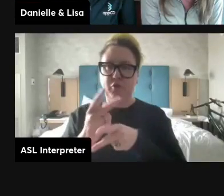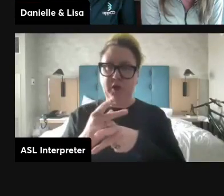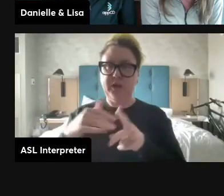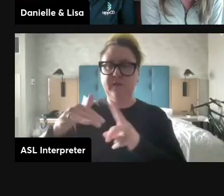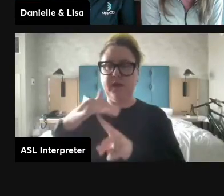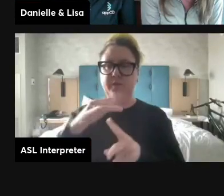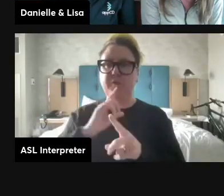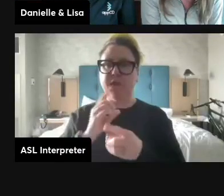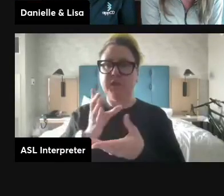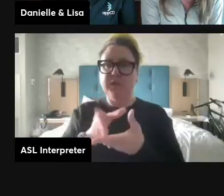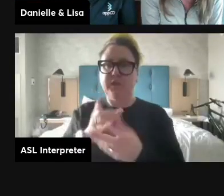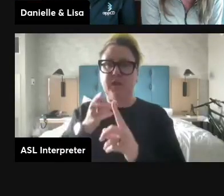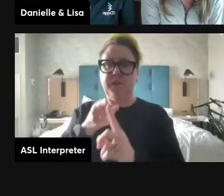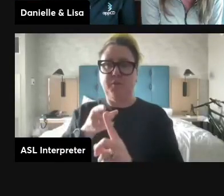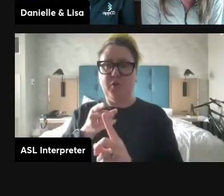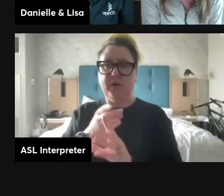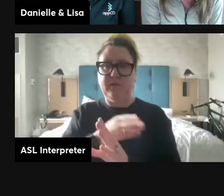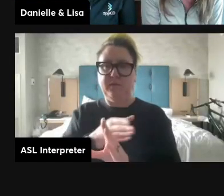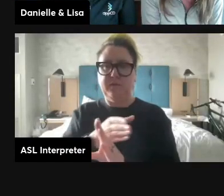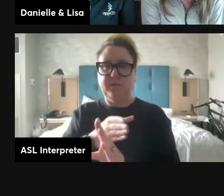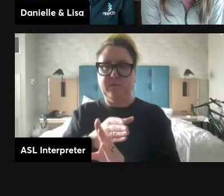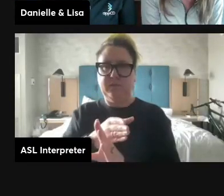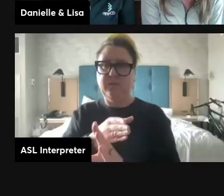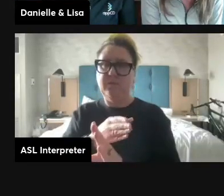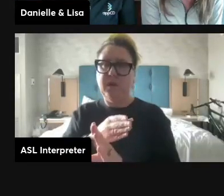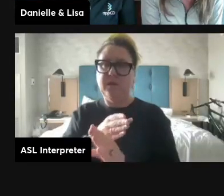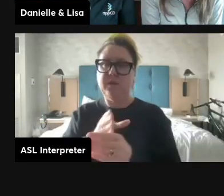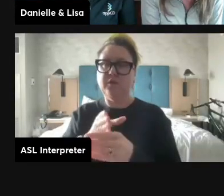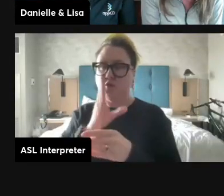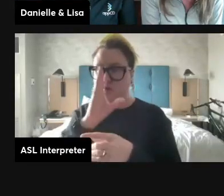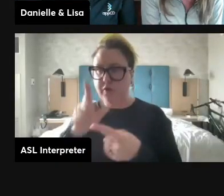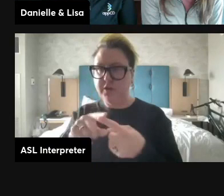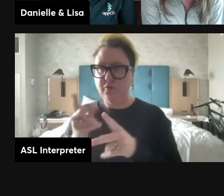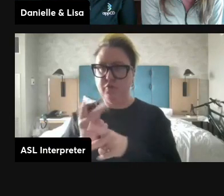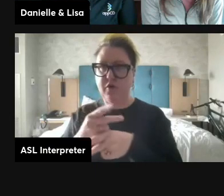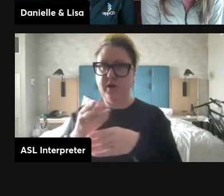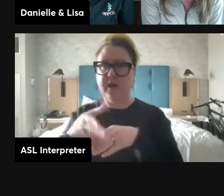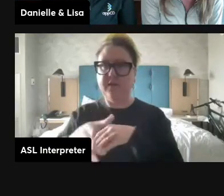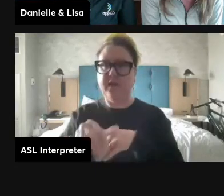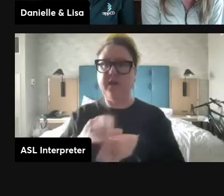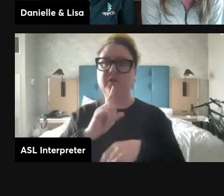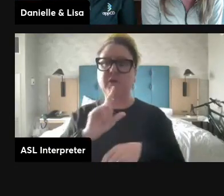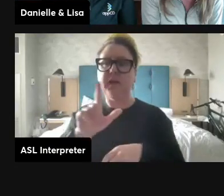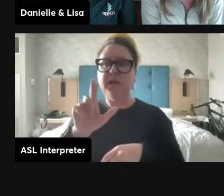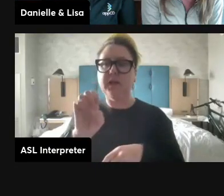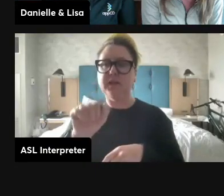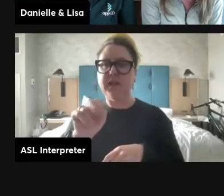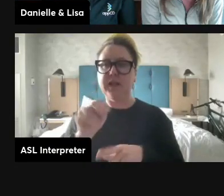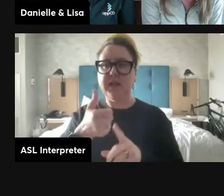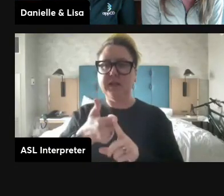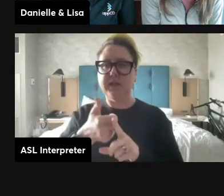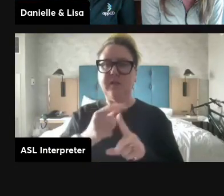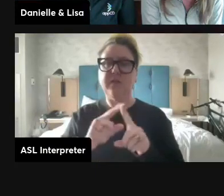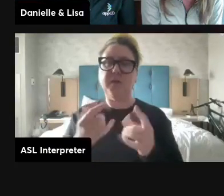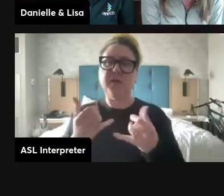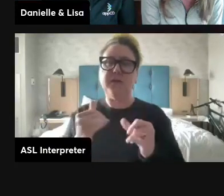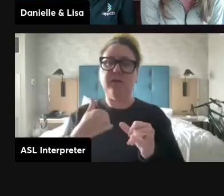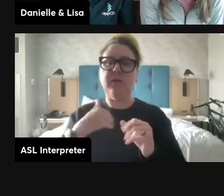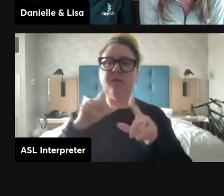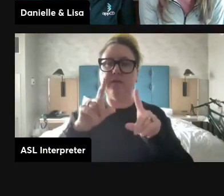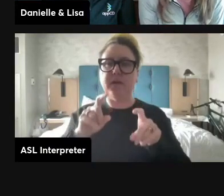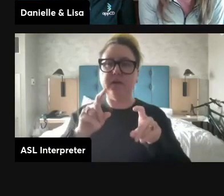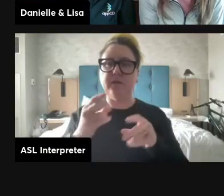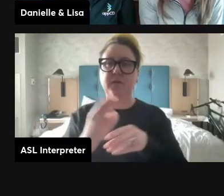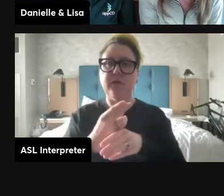like a stopping point, and then go straight to prod after that. So it's pretty lean. What we have to do still, we have tests and we're using